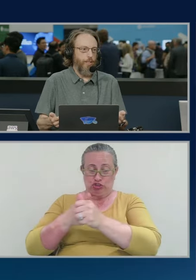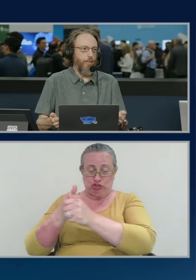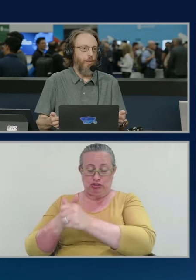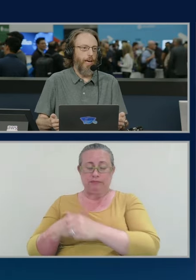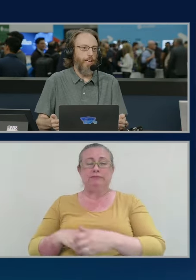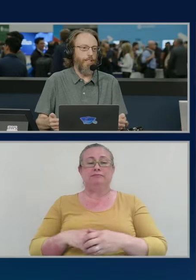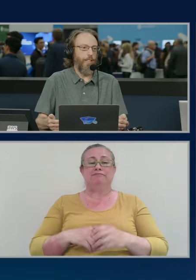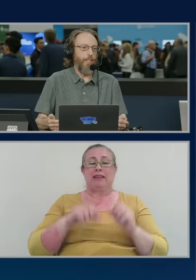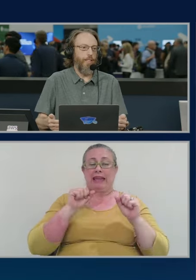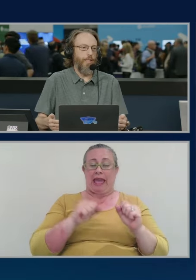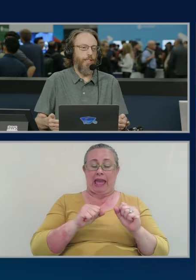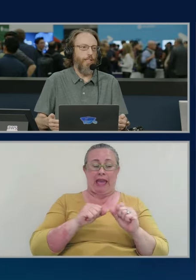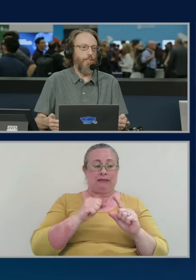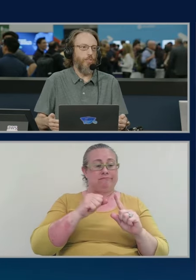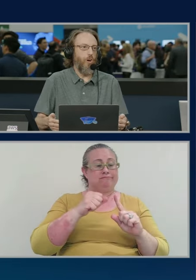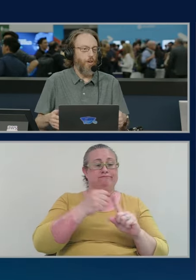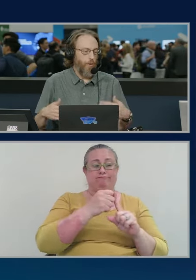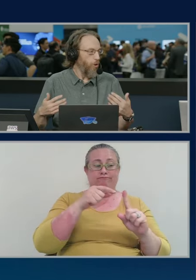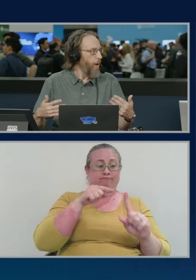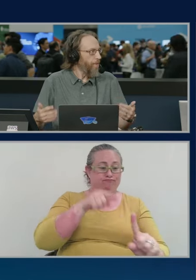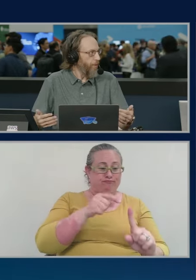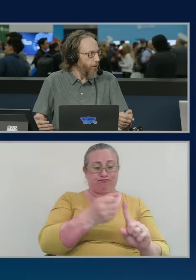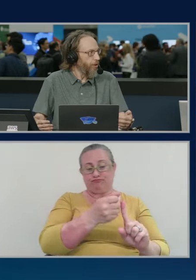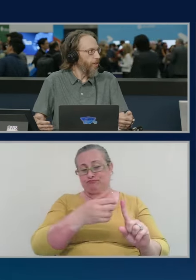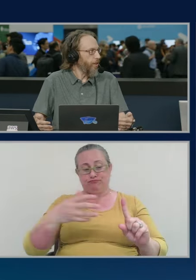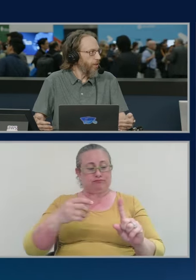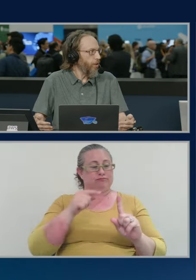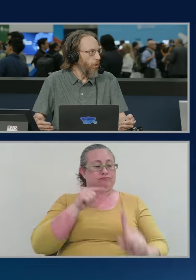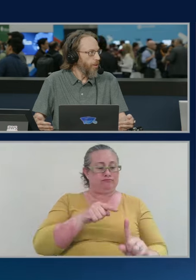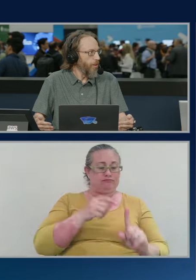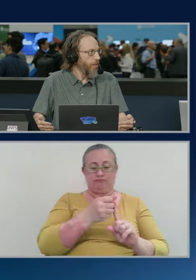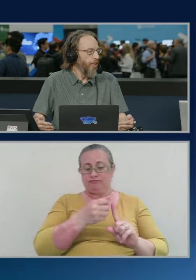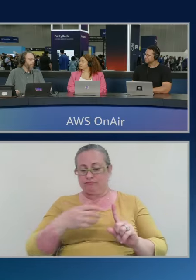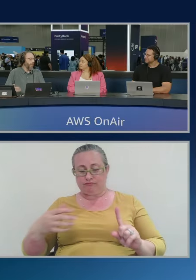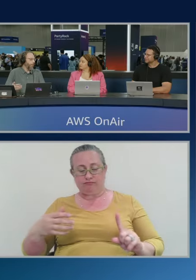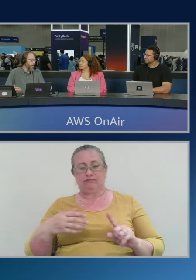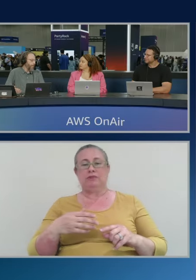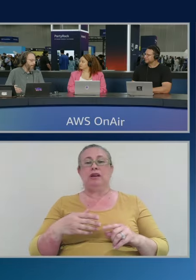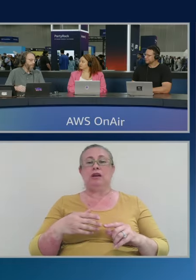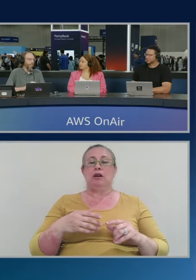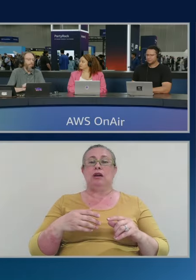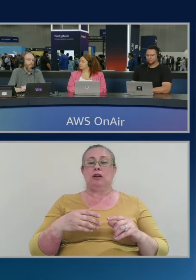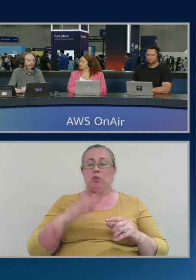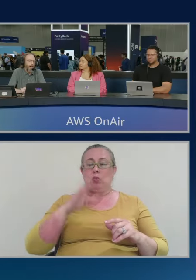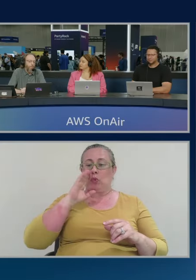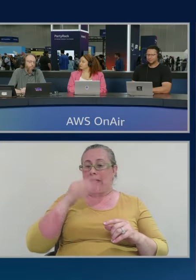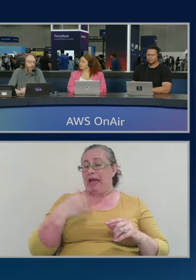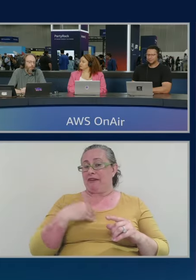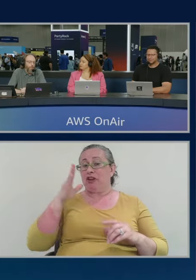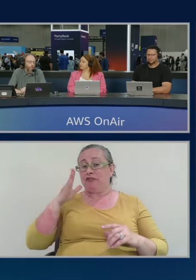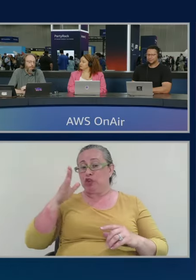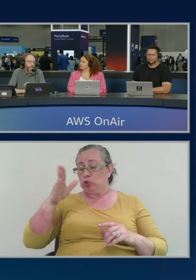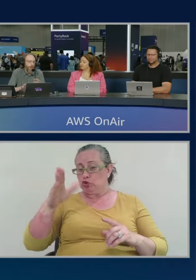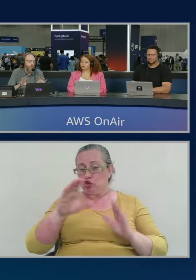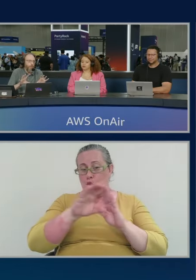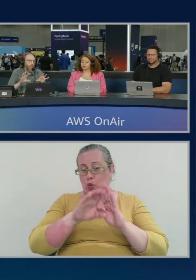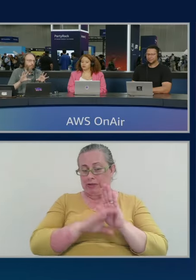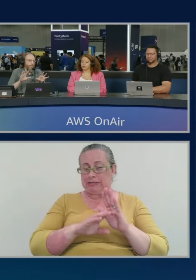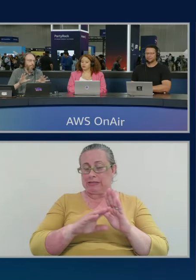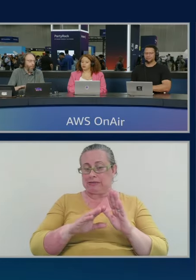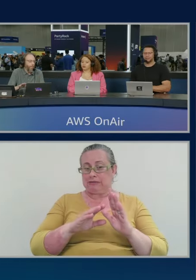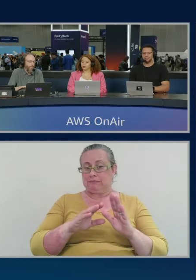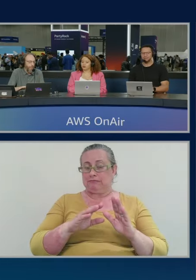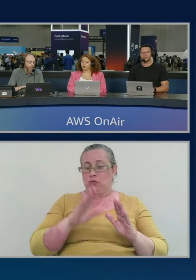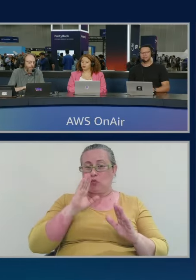dive into and is on our roadmap for future courses in Learning Paths. But right now, we just